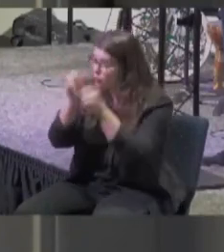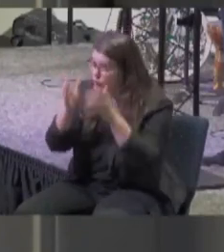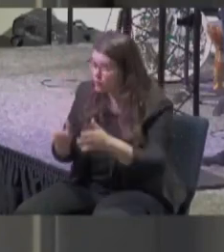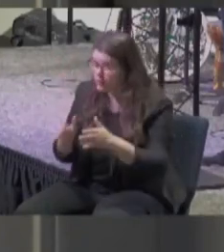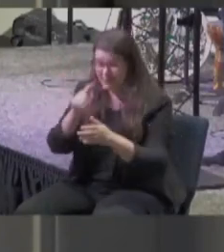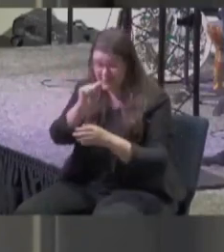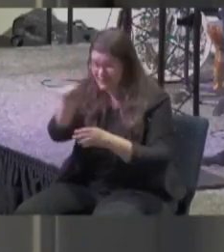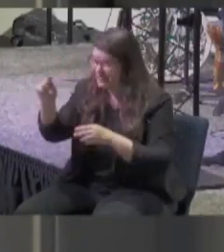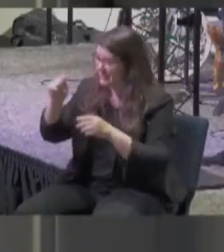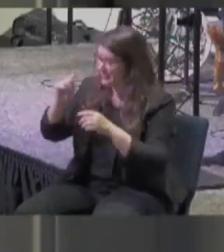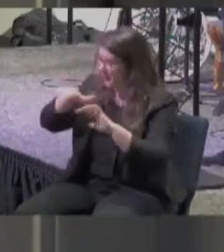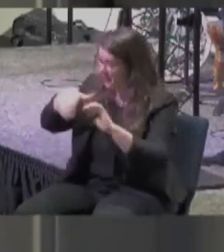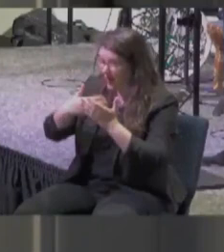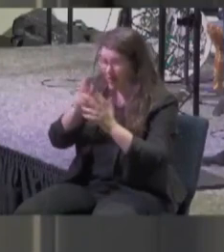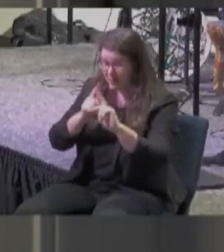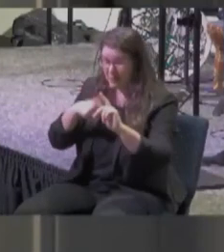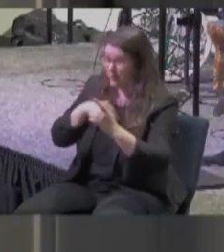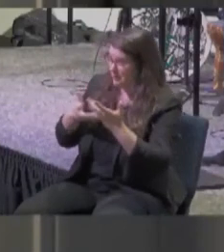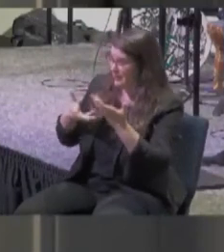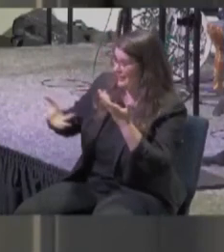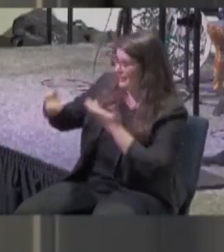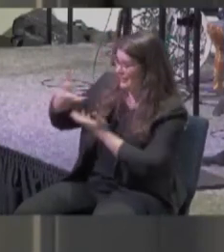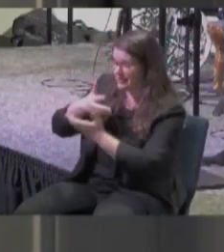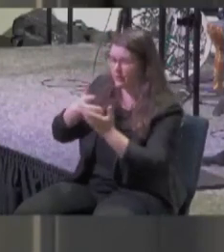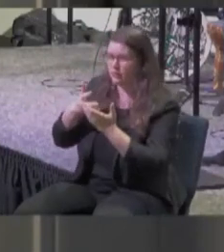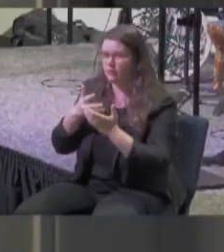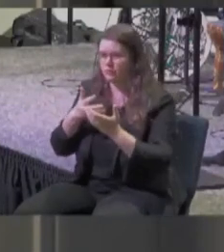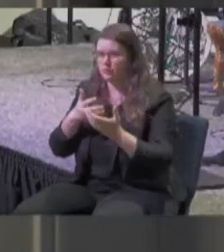especially to those who will use the tools that we produce.